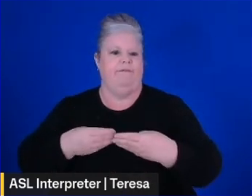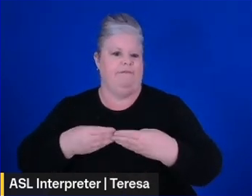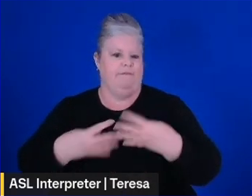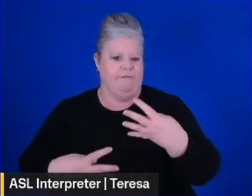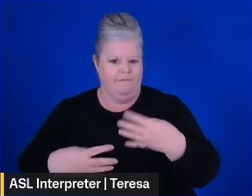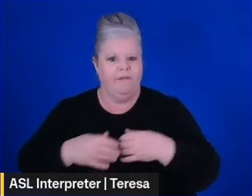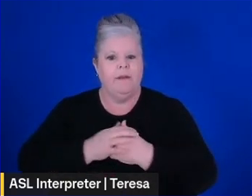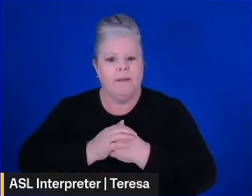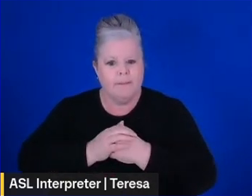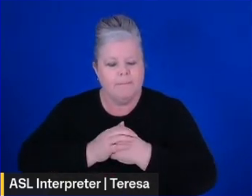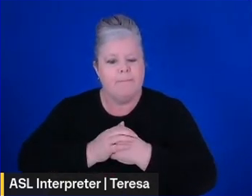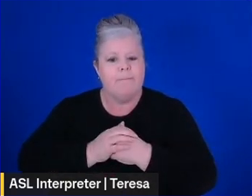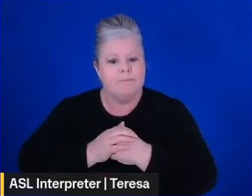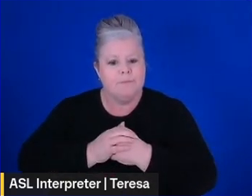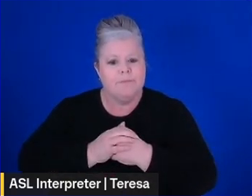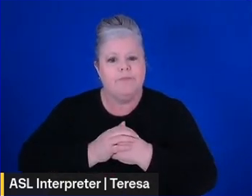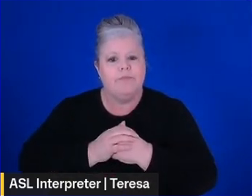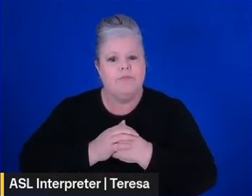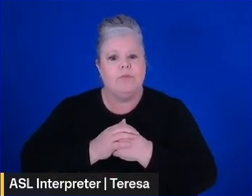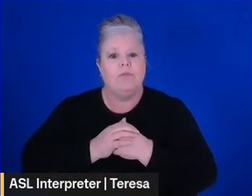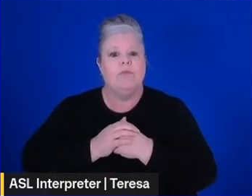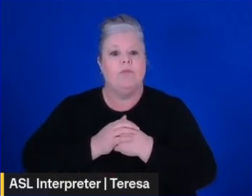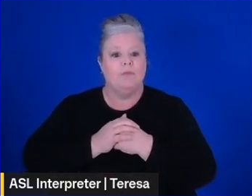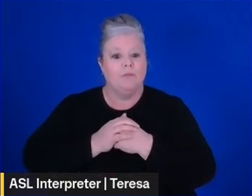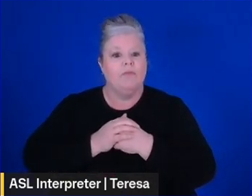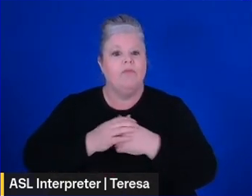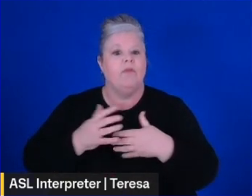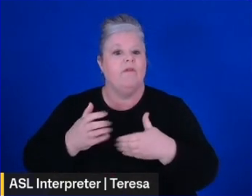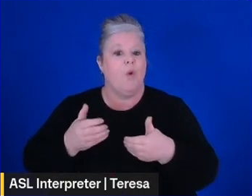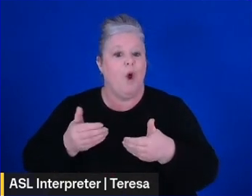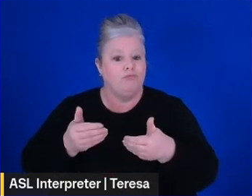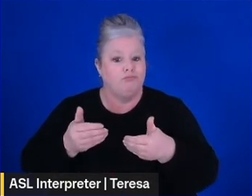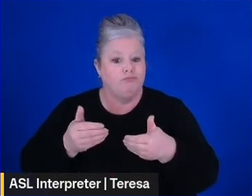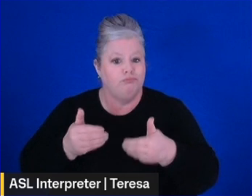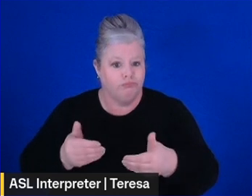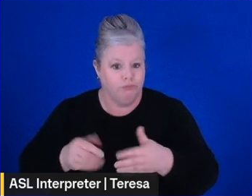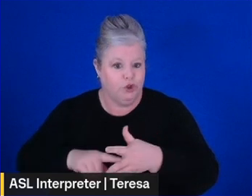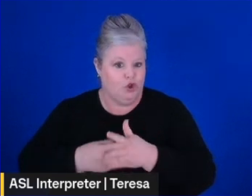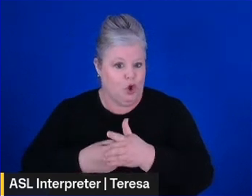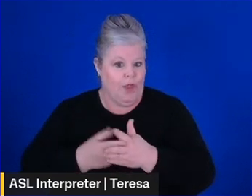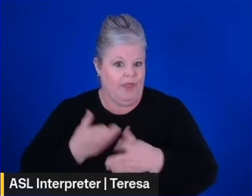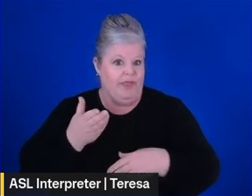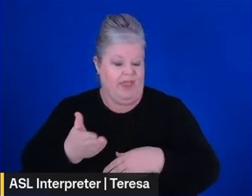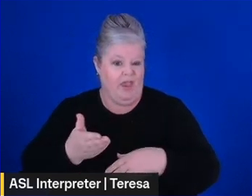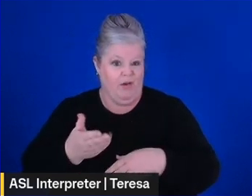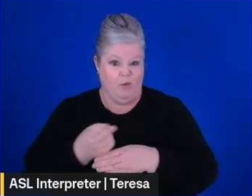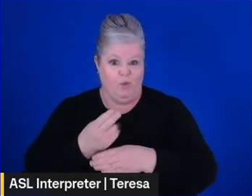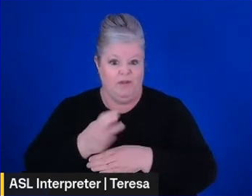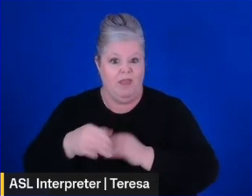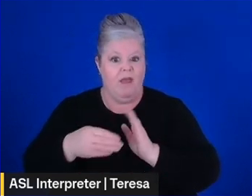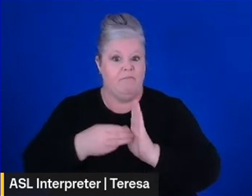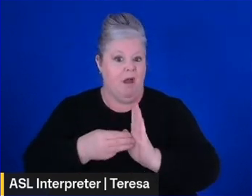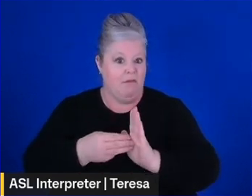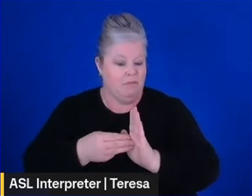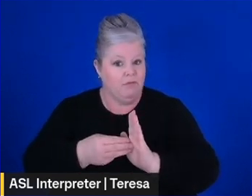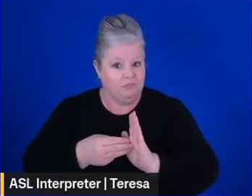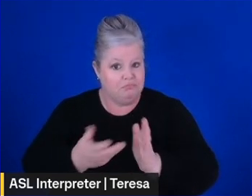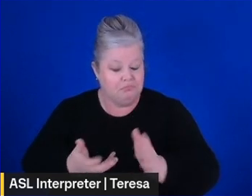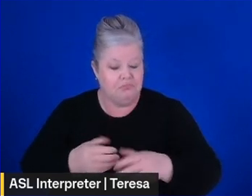So if you want to publish your own model, you can start, for example, from GitHub, like me,